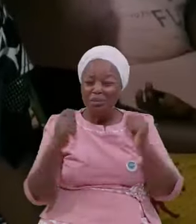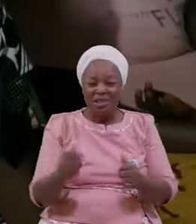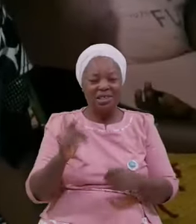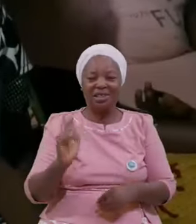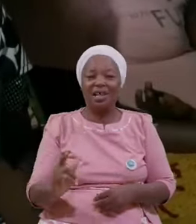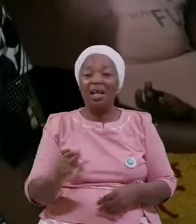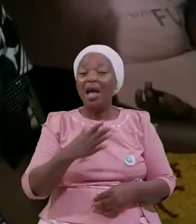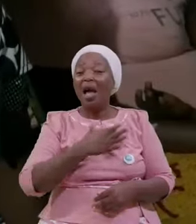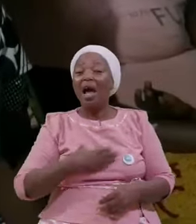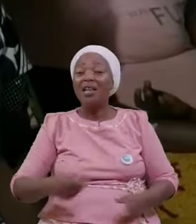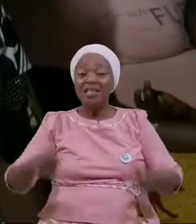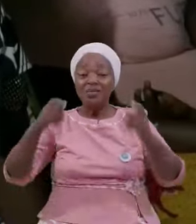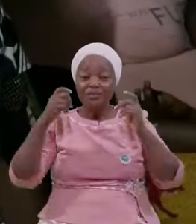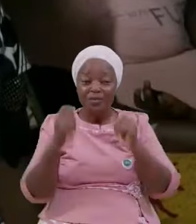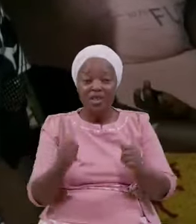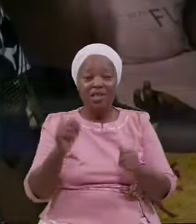And immediately,